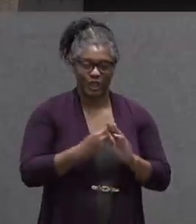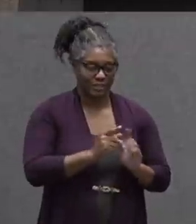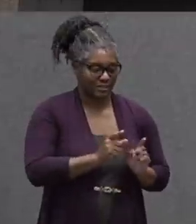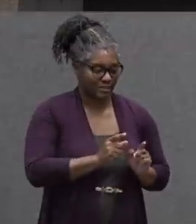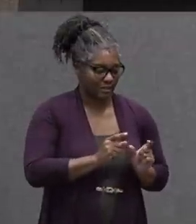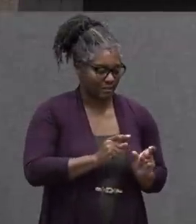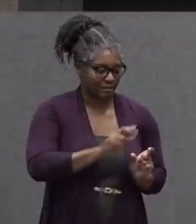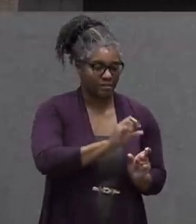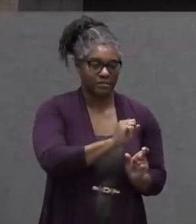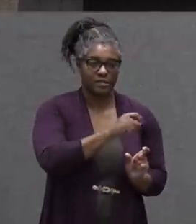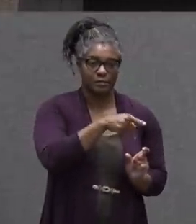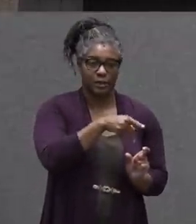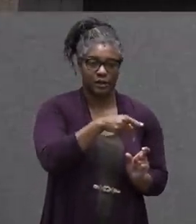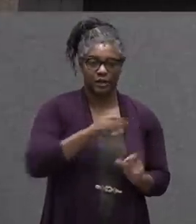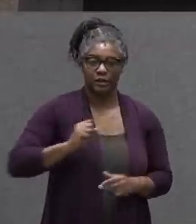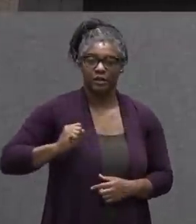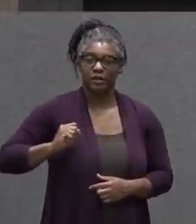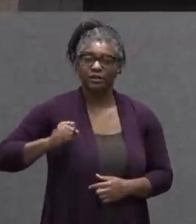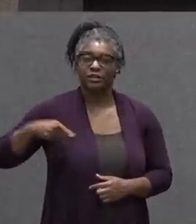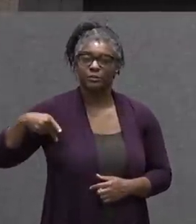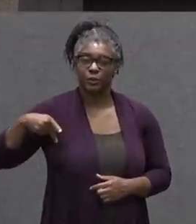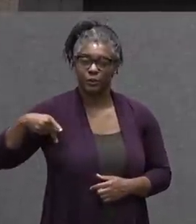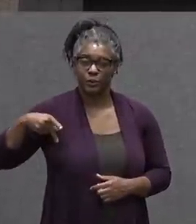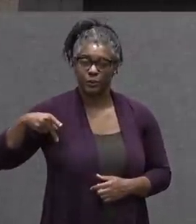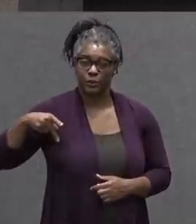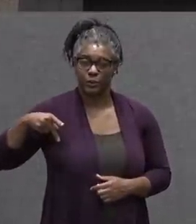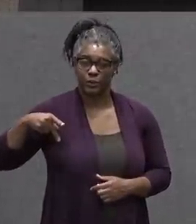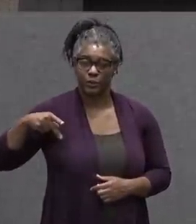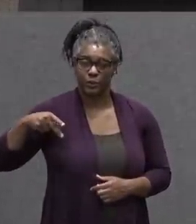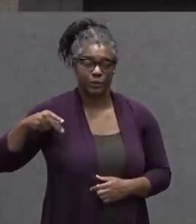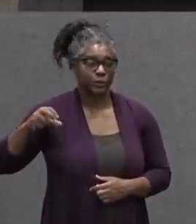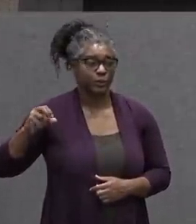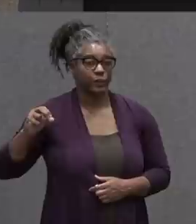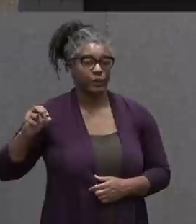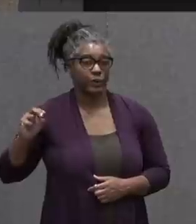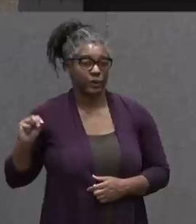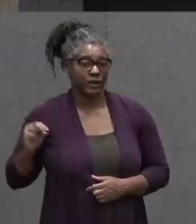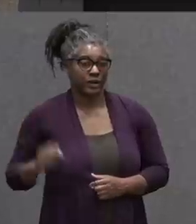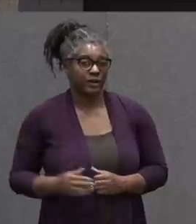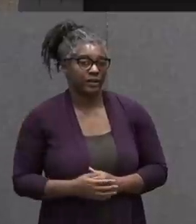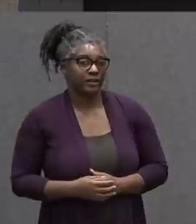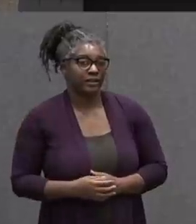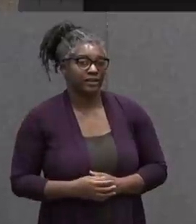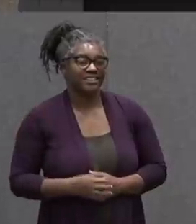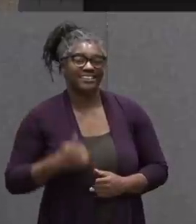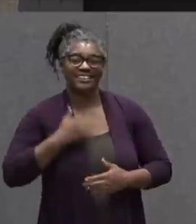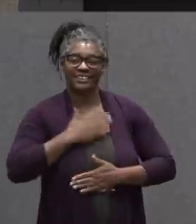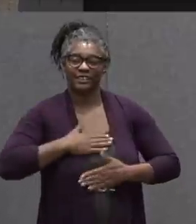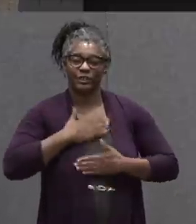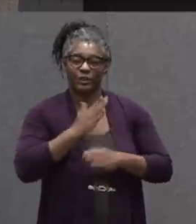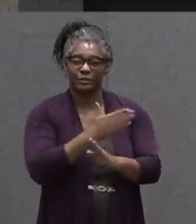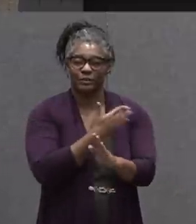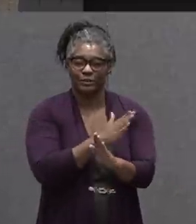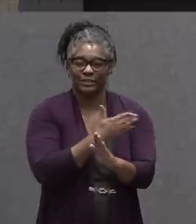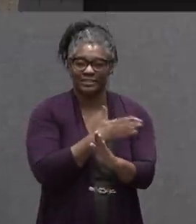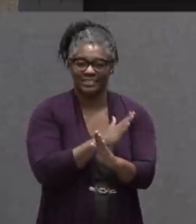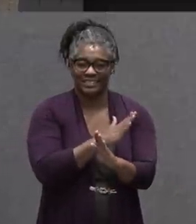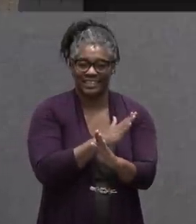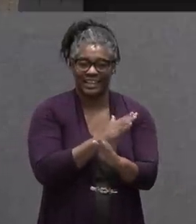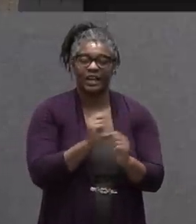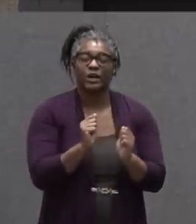And I was also thinking about how much I love to play music, and I found a